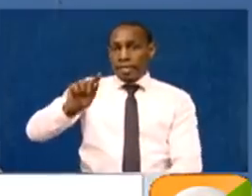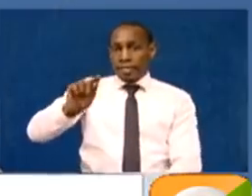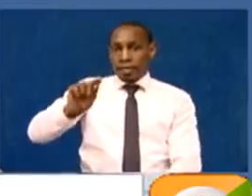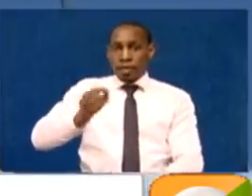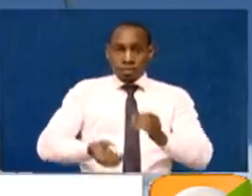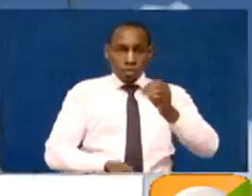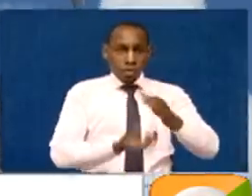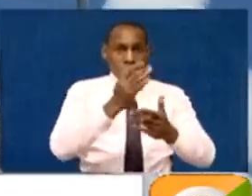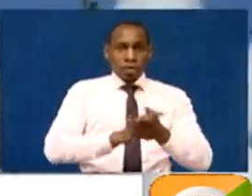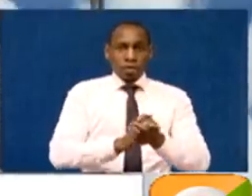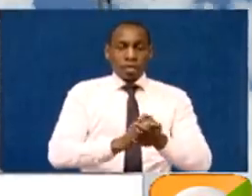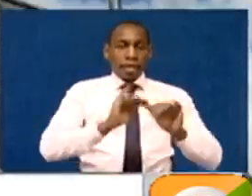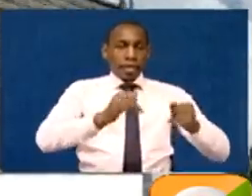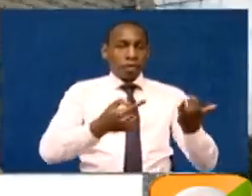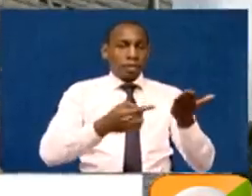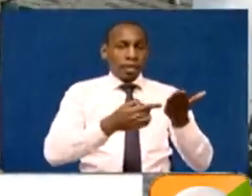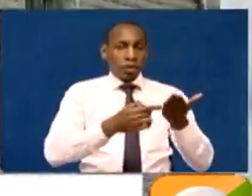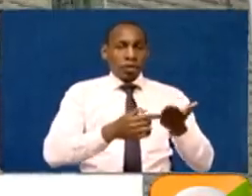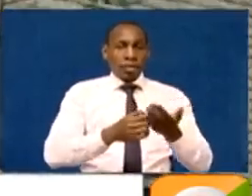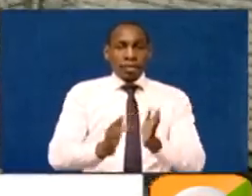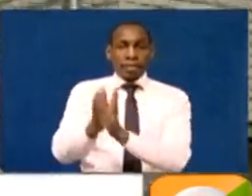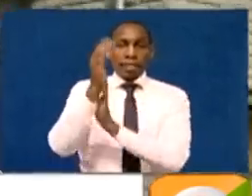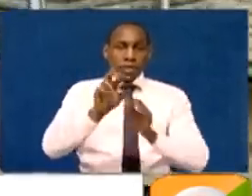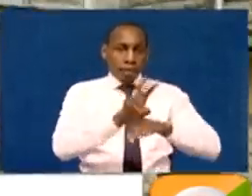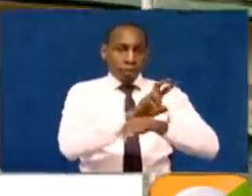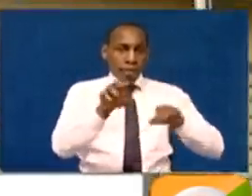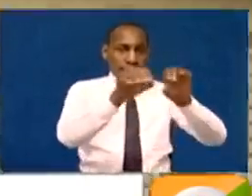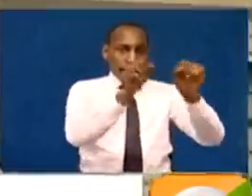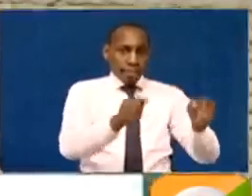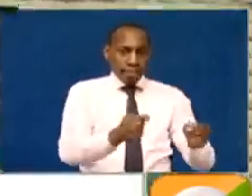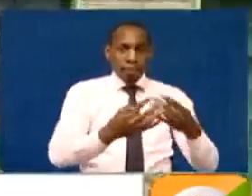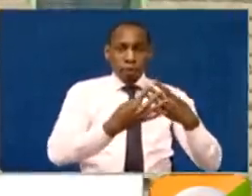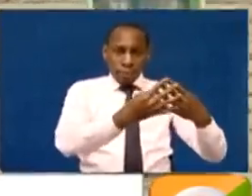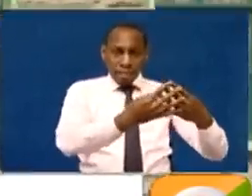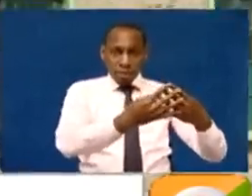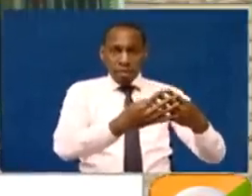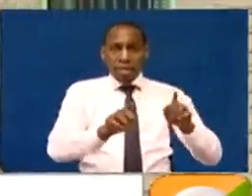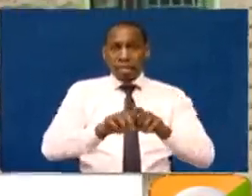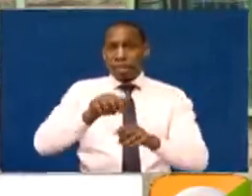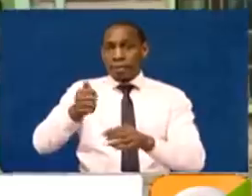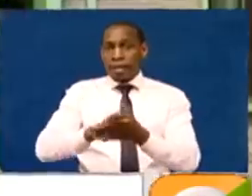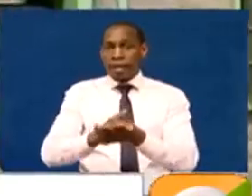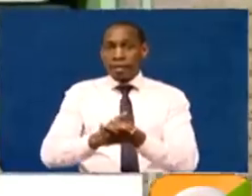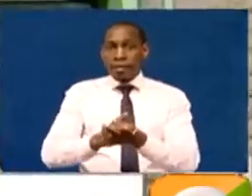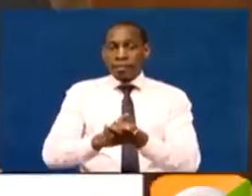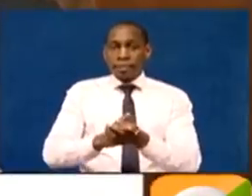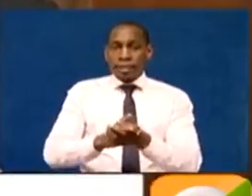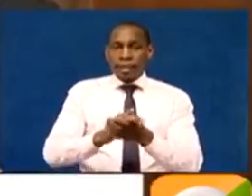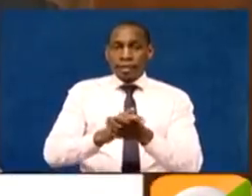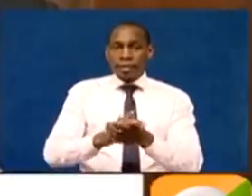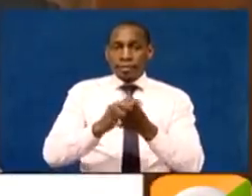to install modern, technology-driven security monitoring systems in the prisons and other correctional